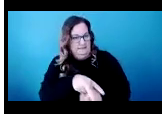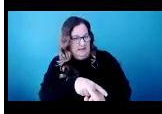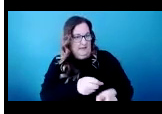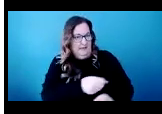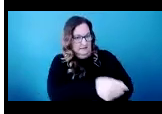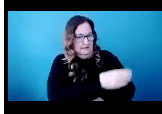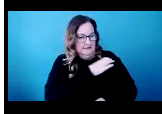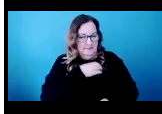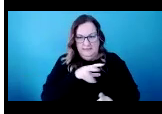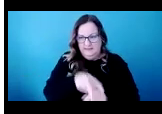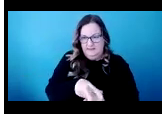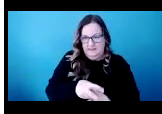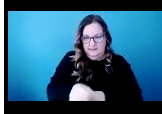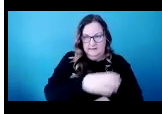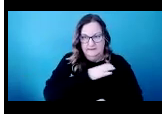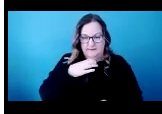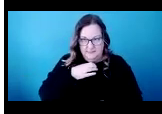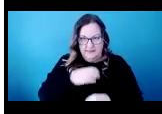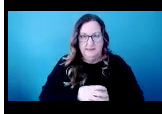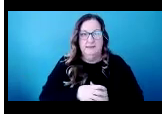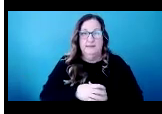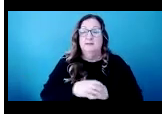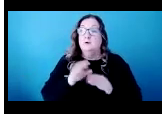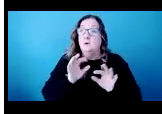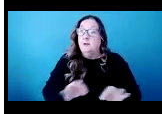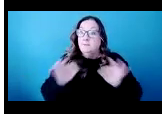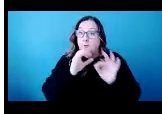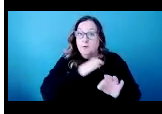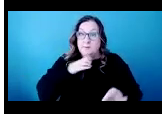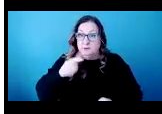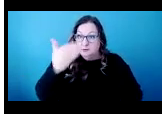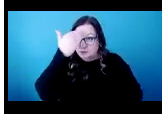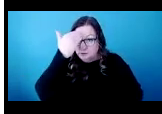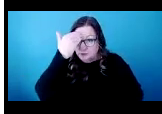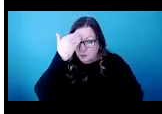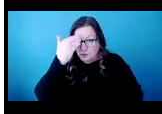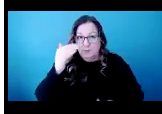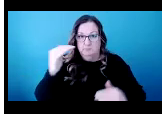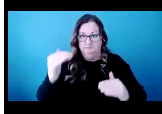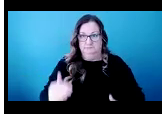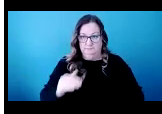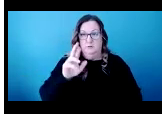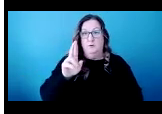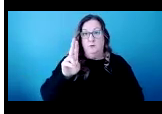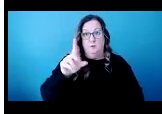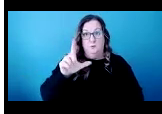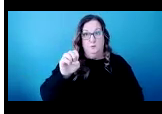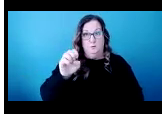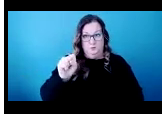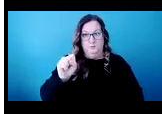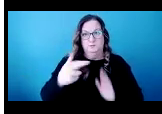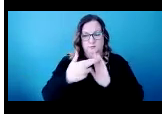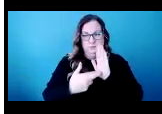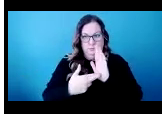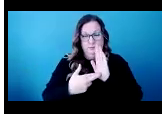for us to know. So the Rules Committee decides if and where a bill is going to be